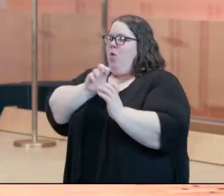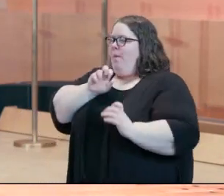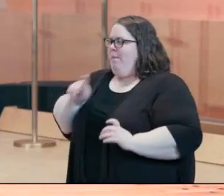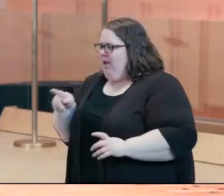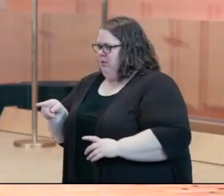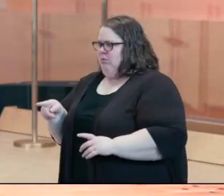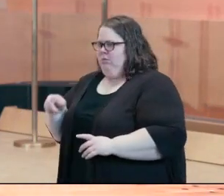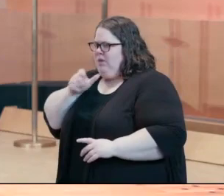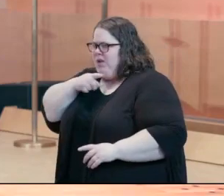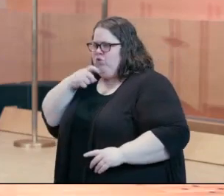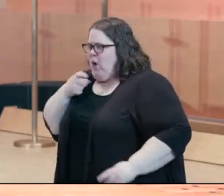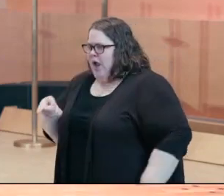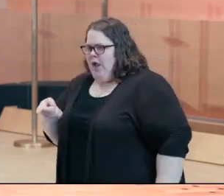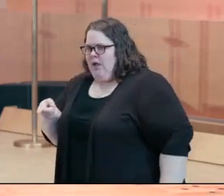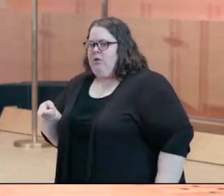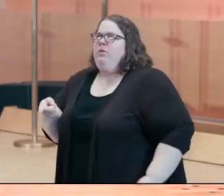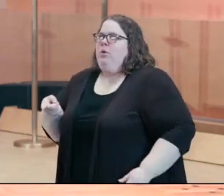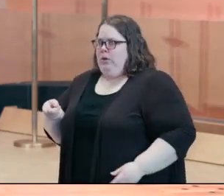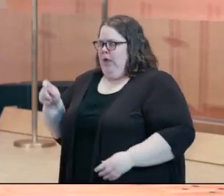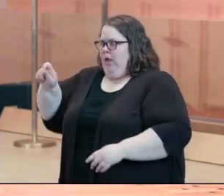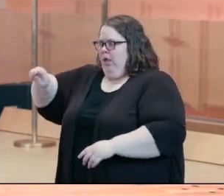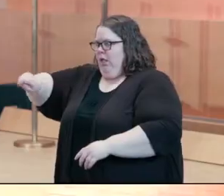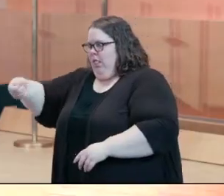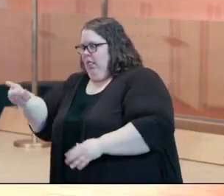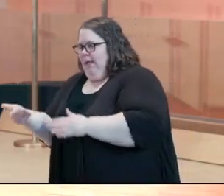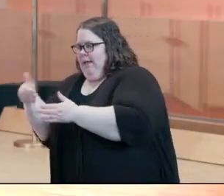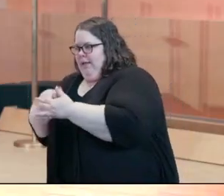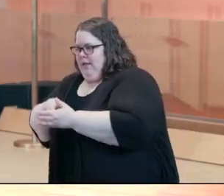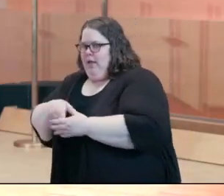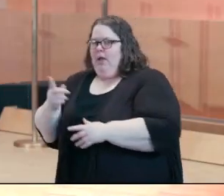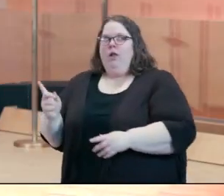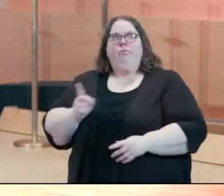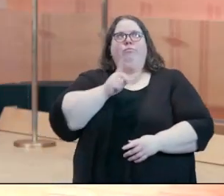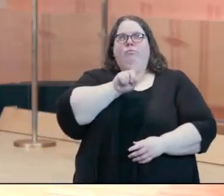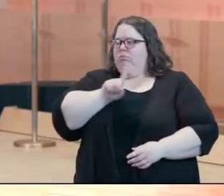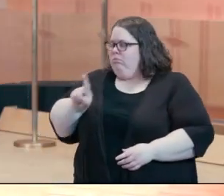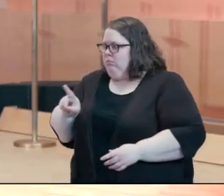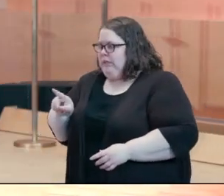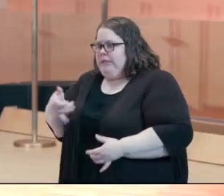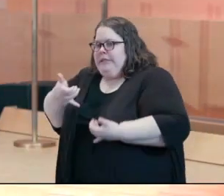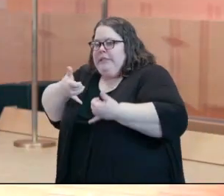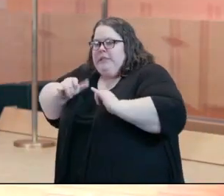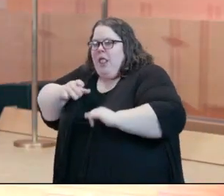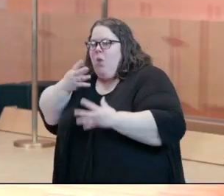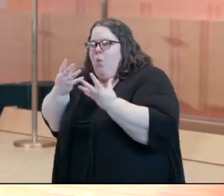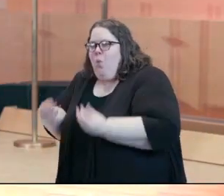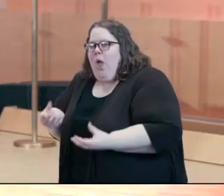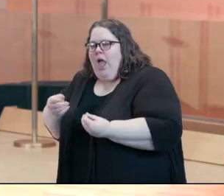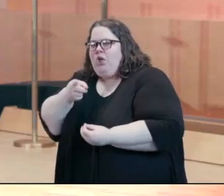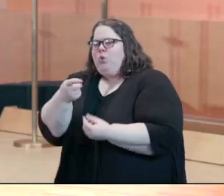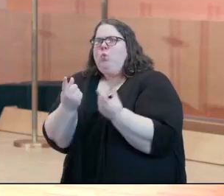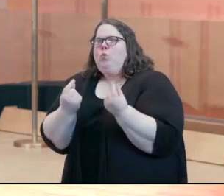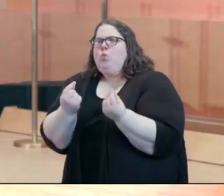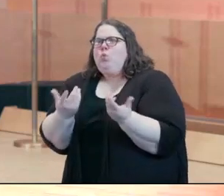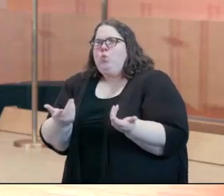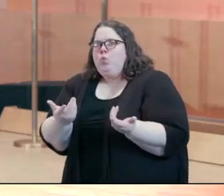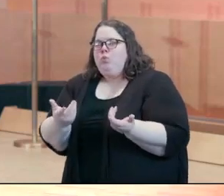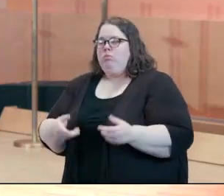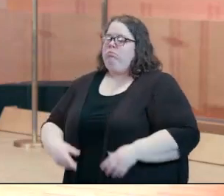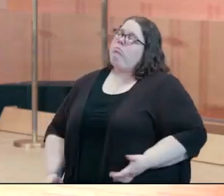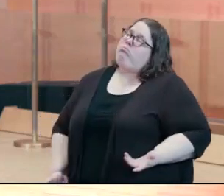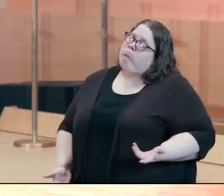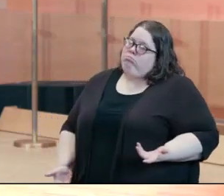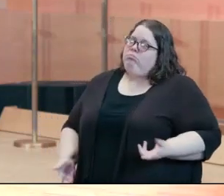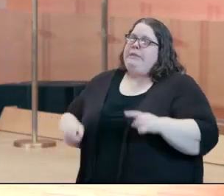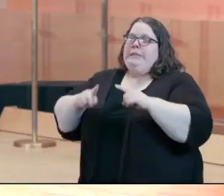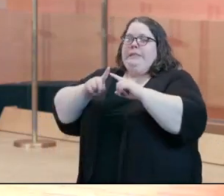would try it again, come back down once again, not dry. What would you do? Well, it depends how big of a problem it is. You